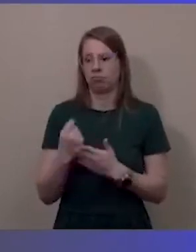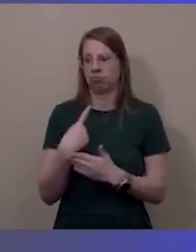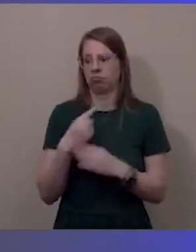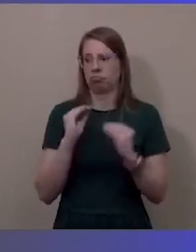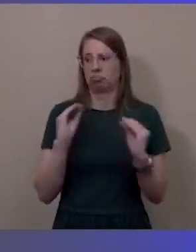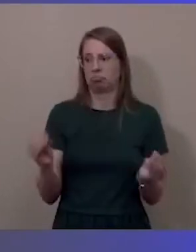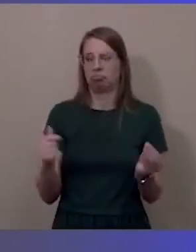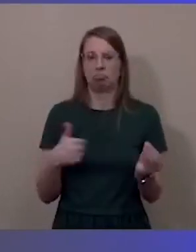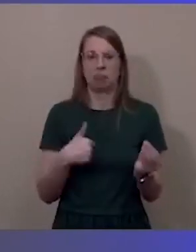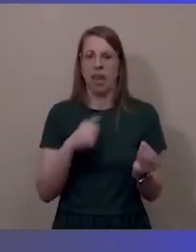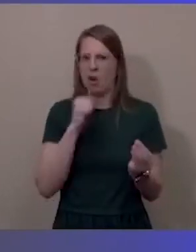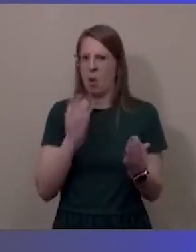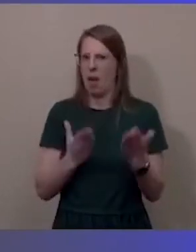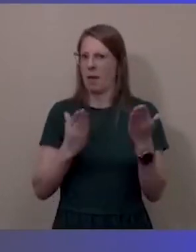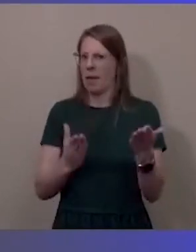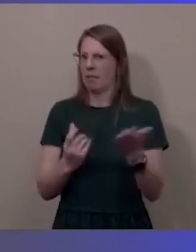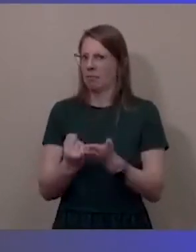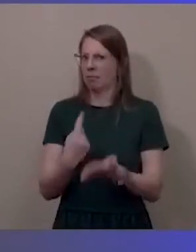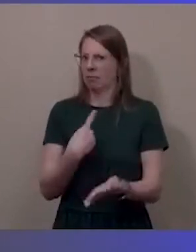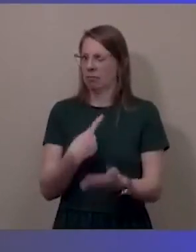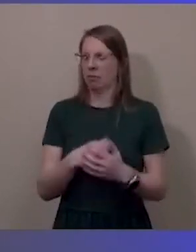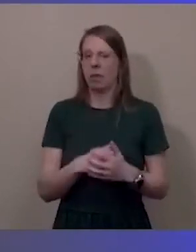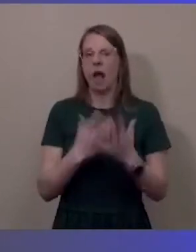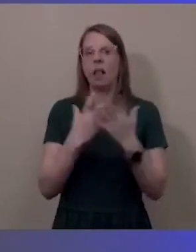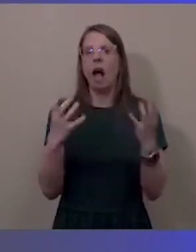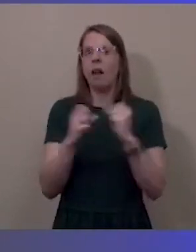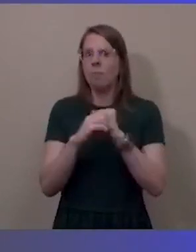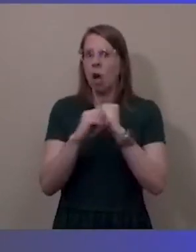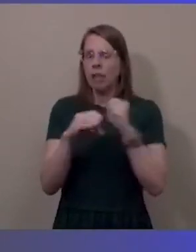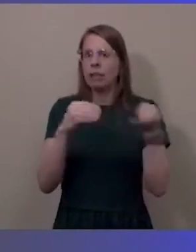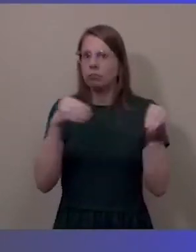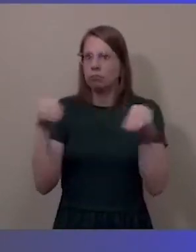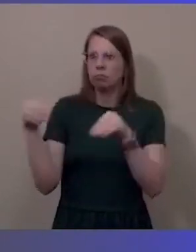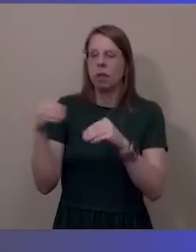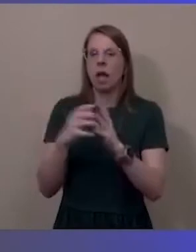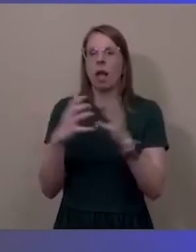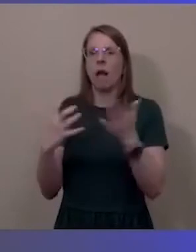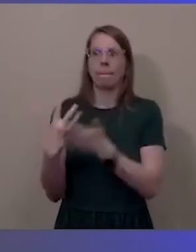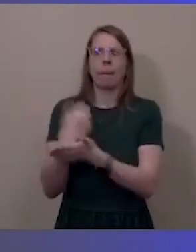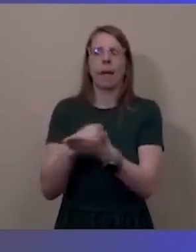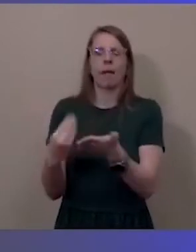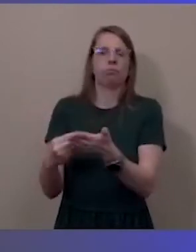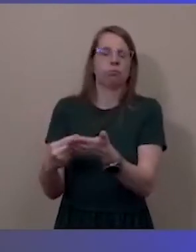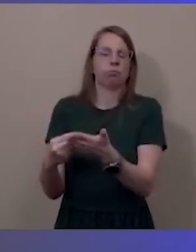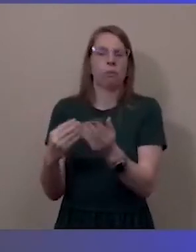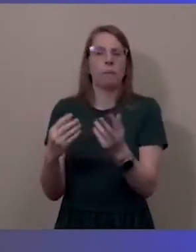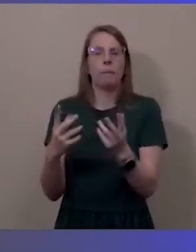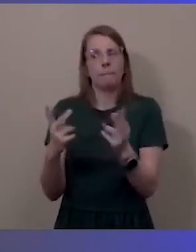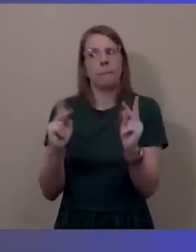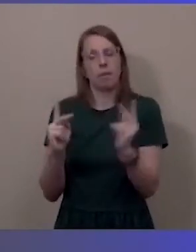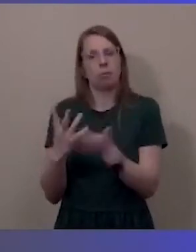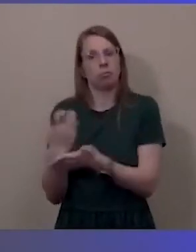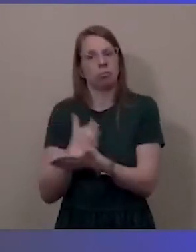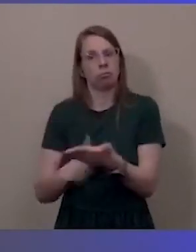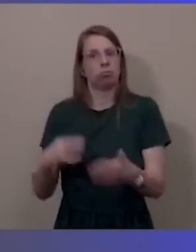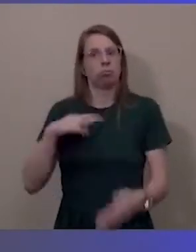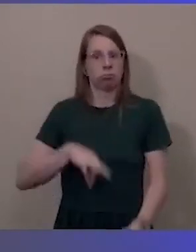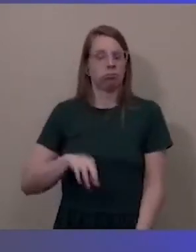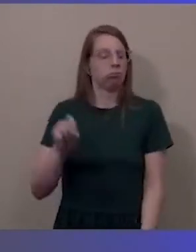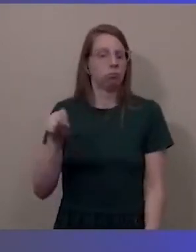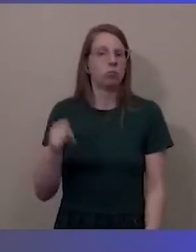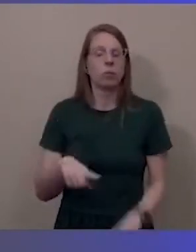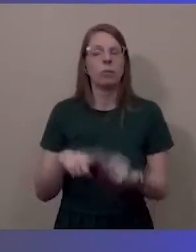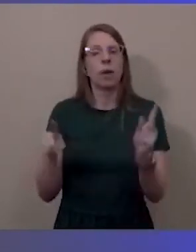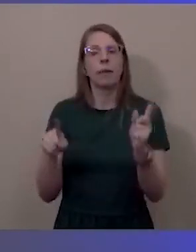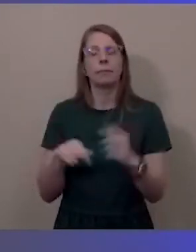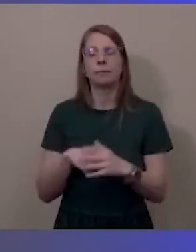and I don't recommend it. And there is a lot of marketing there, and there's a lot of money to be made, and people are making it. But the